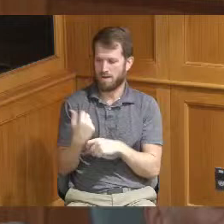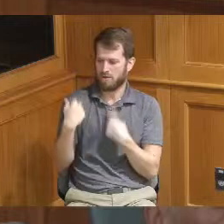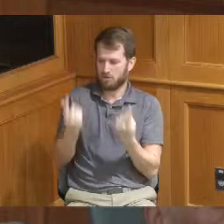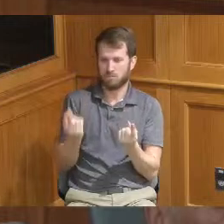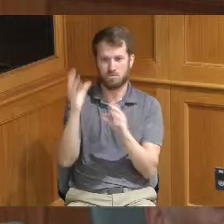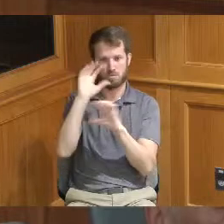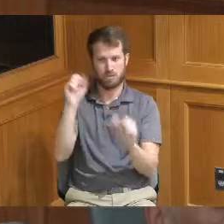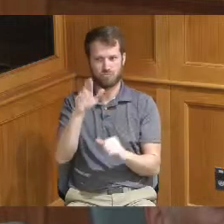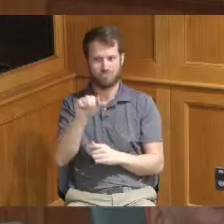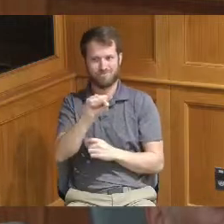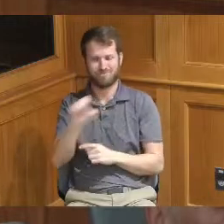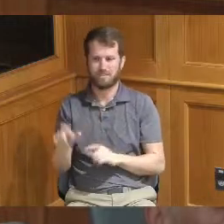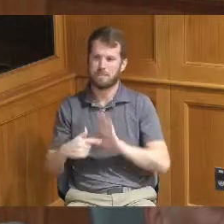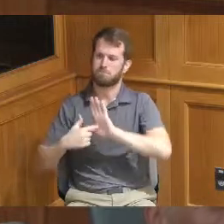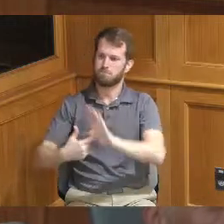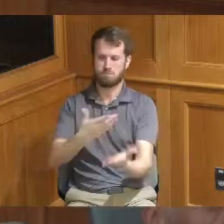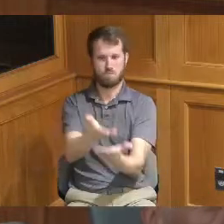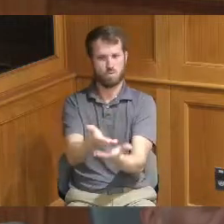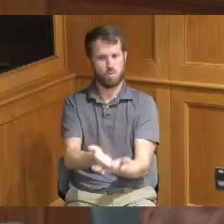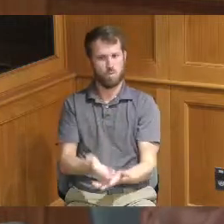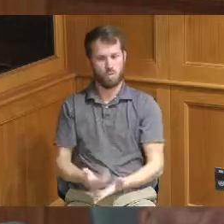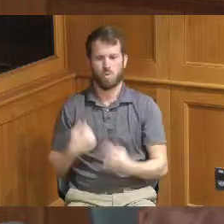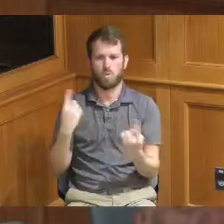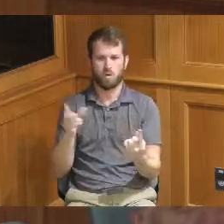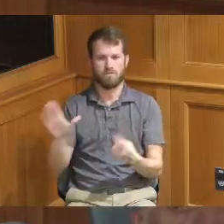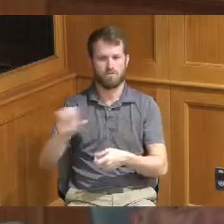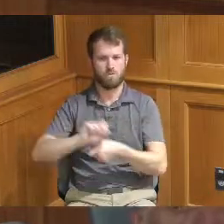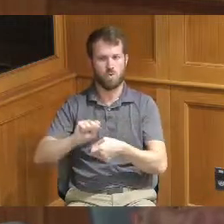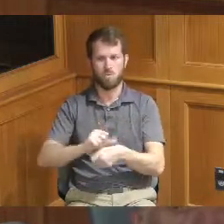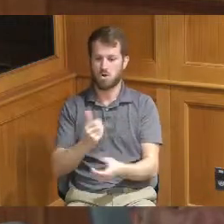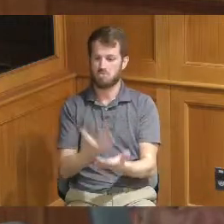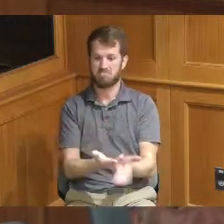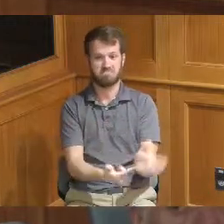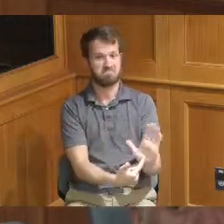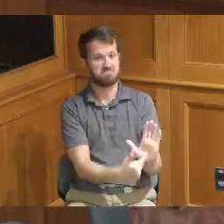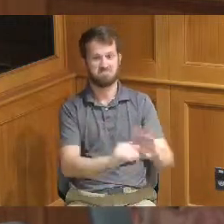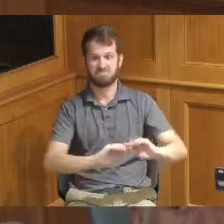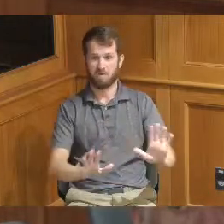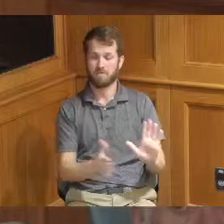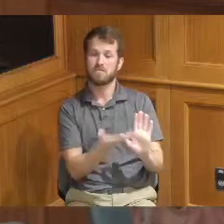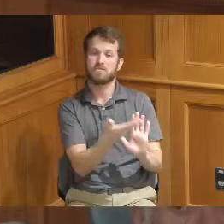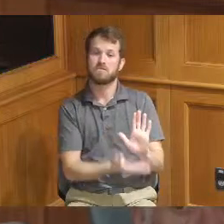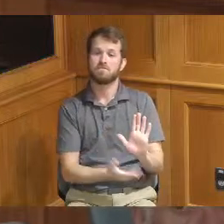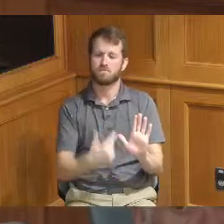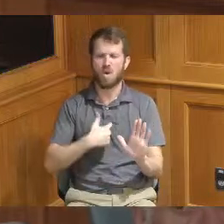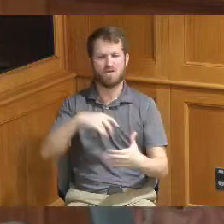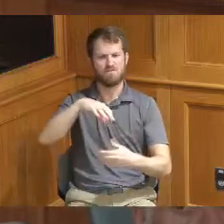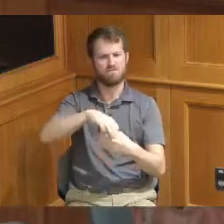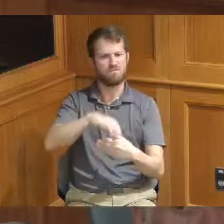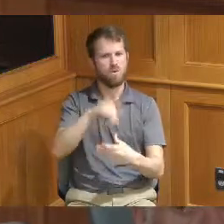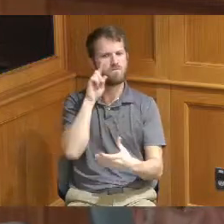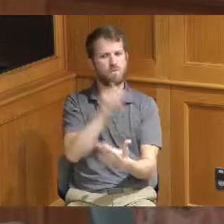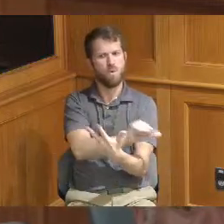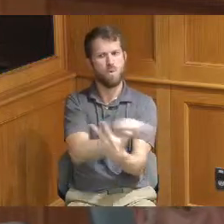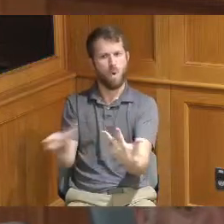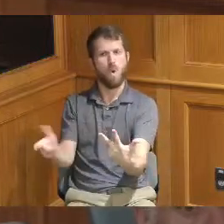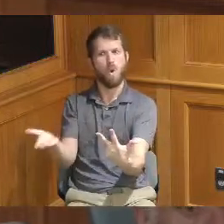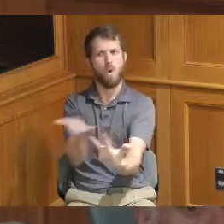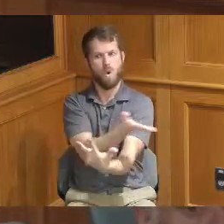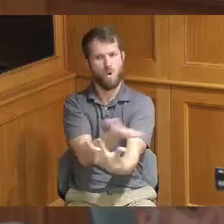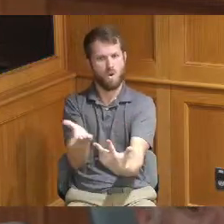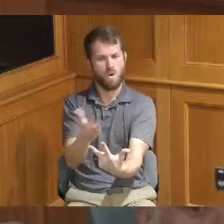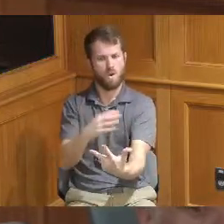Reese has exemplified and demonstrated this, and her work speaks for itself. Now, I have voted for all 3 of you